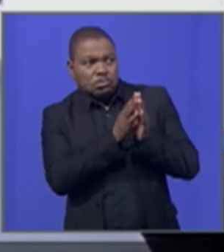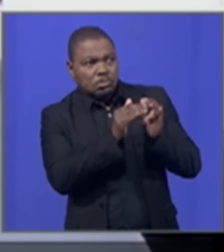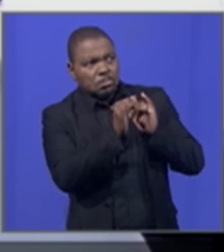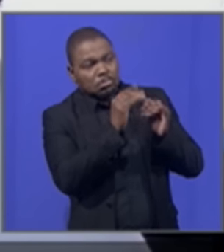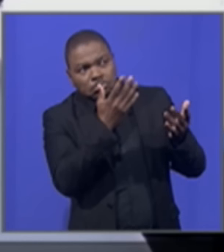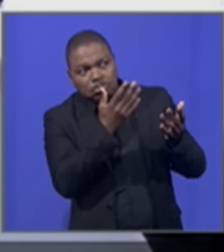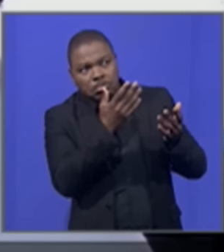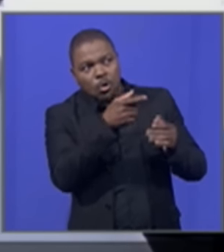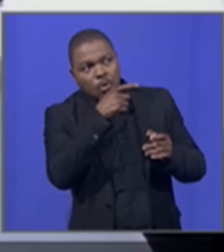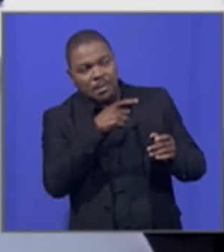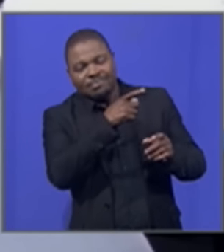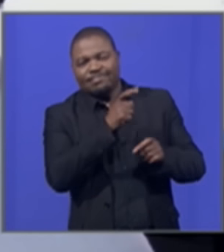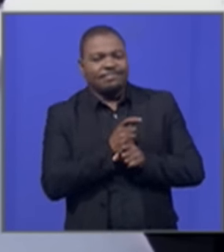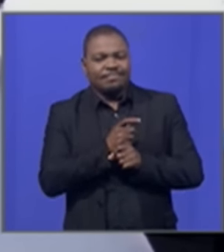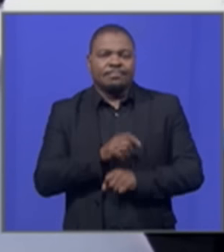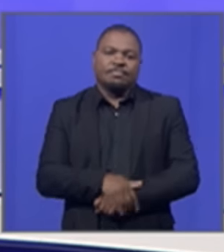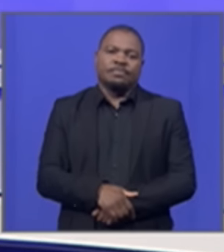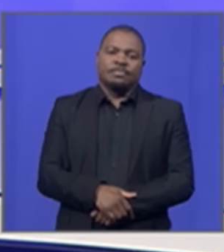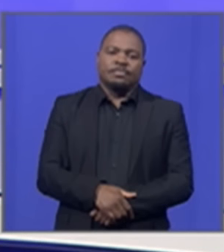dikgang tsa SABC Kimberley.